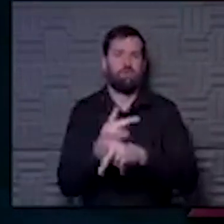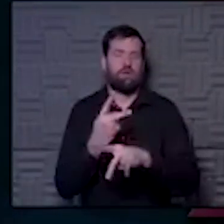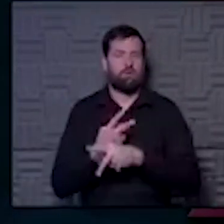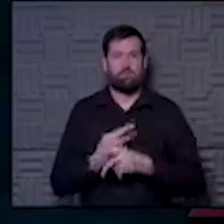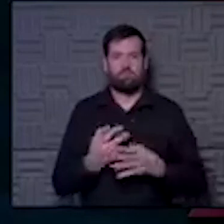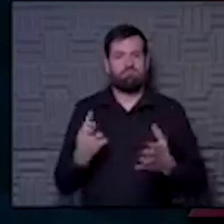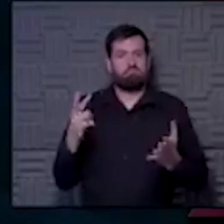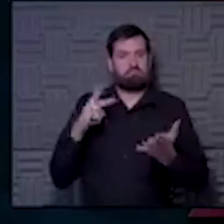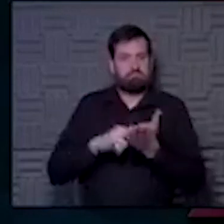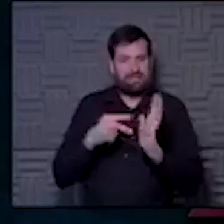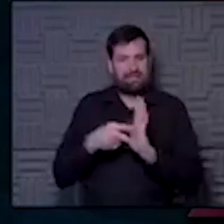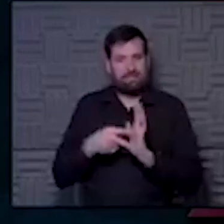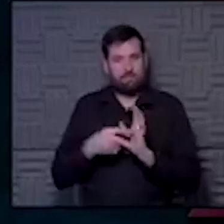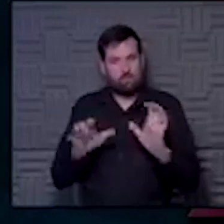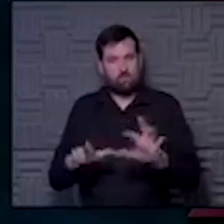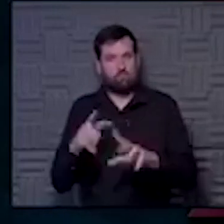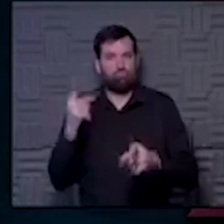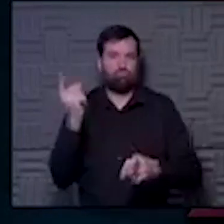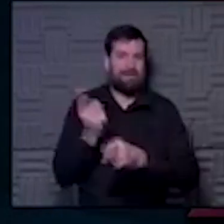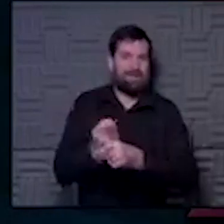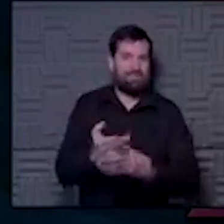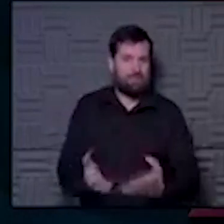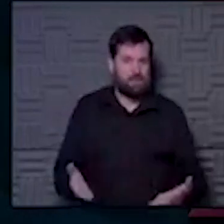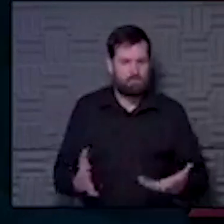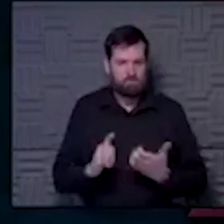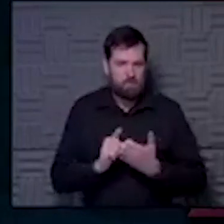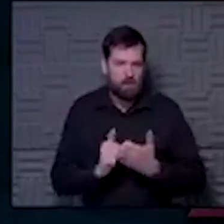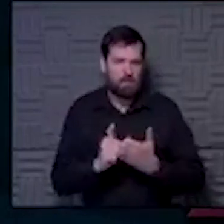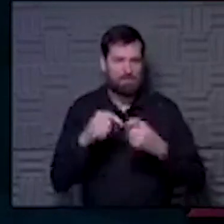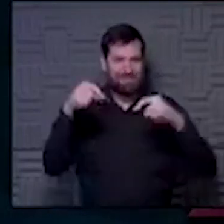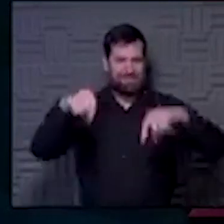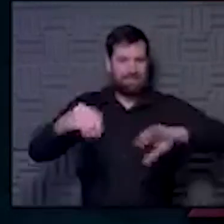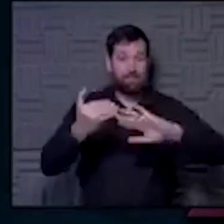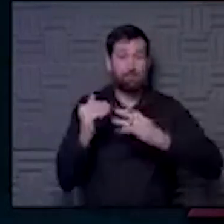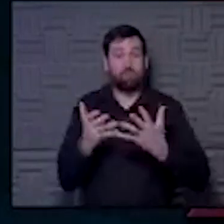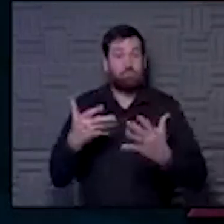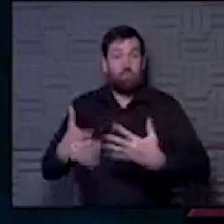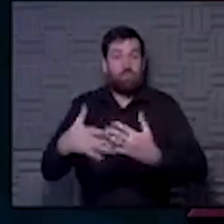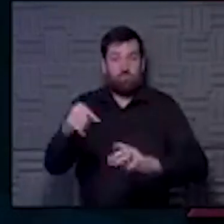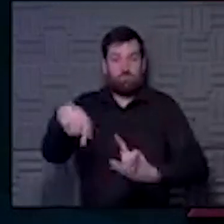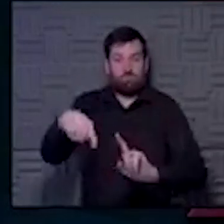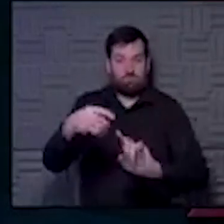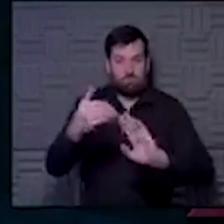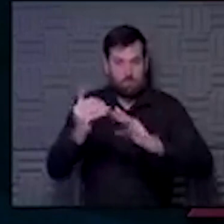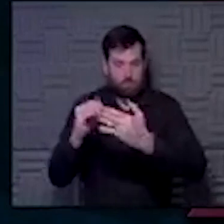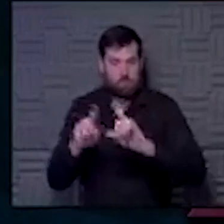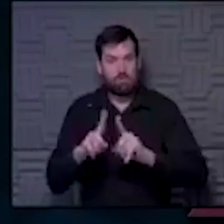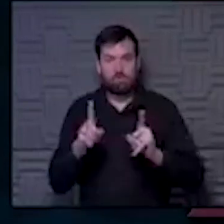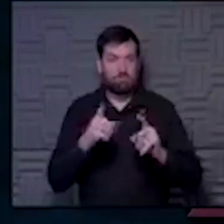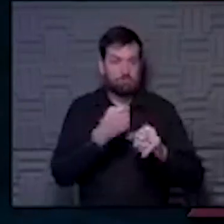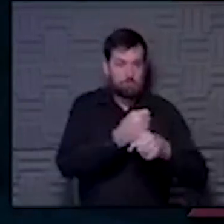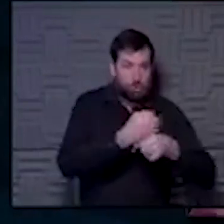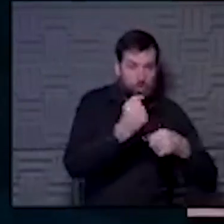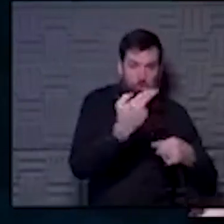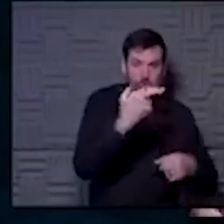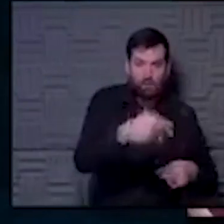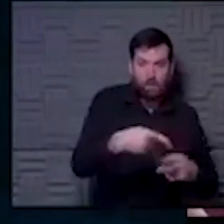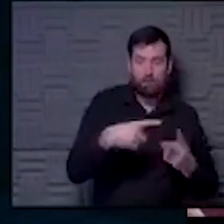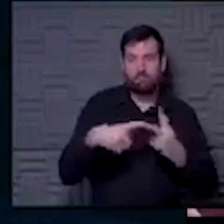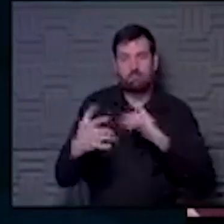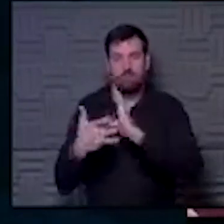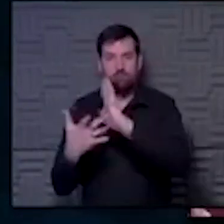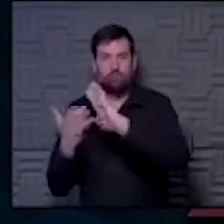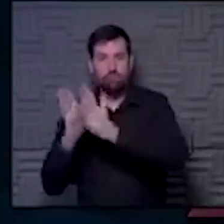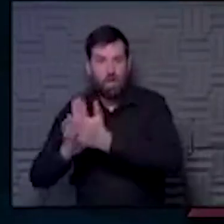does it mean to do the right thing in this community, whatever that community may be, the coffee shop community, the technical